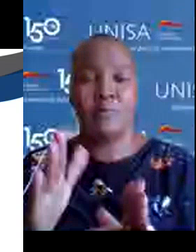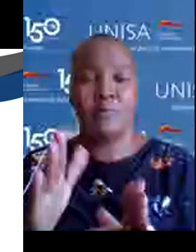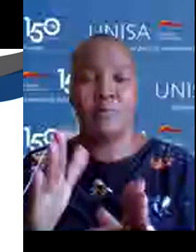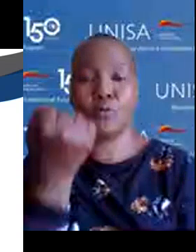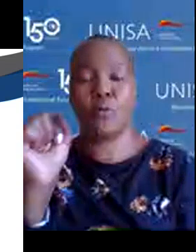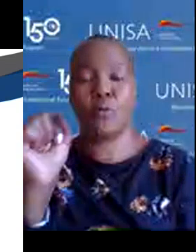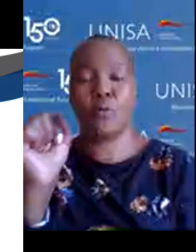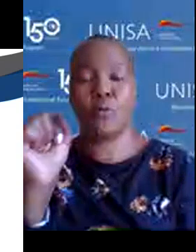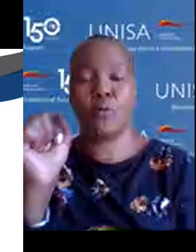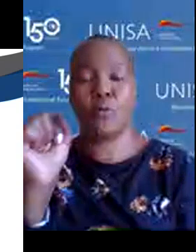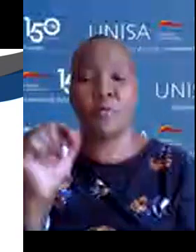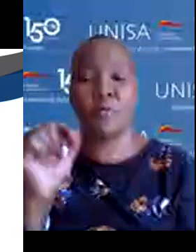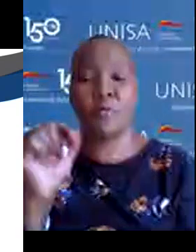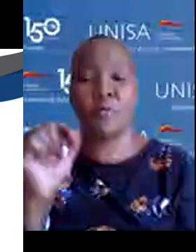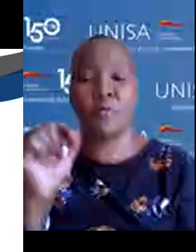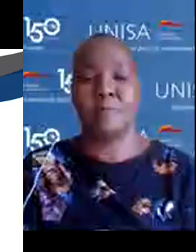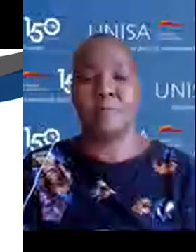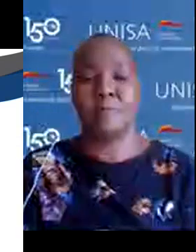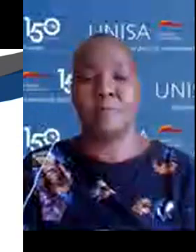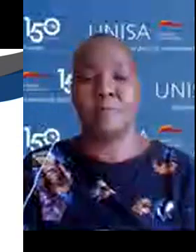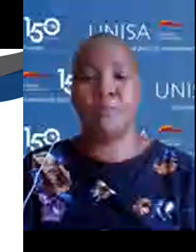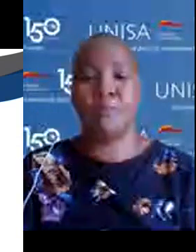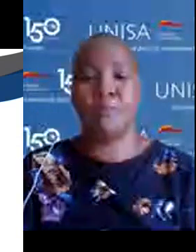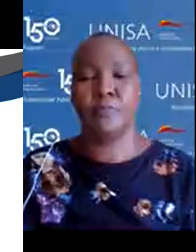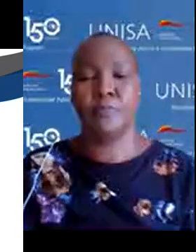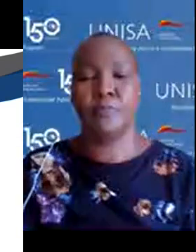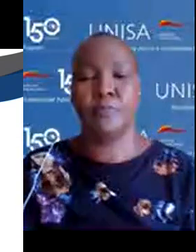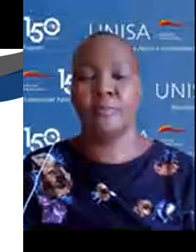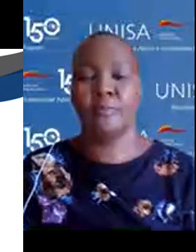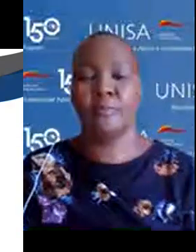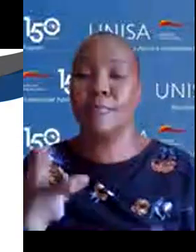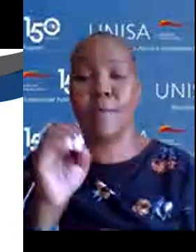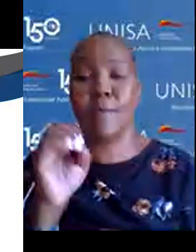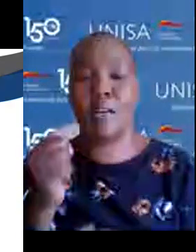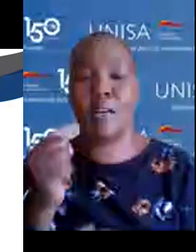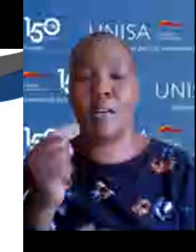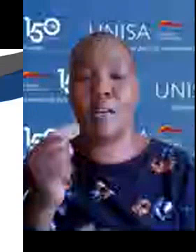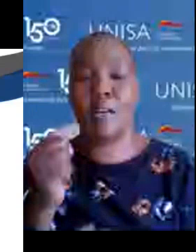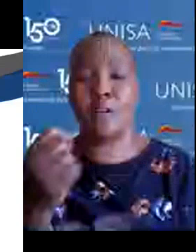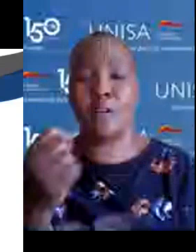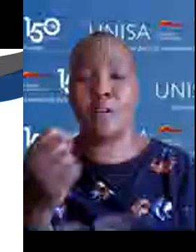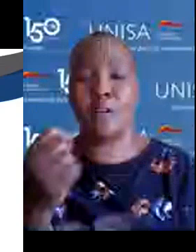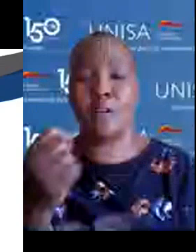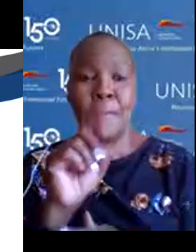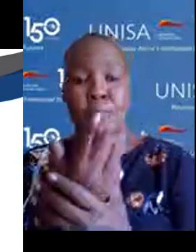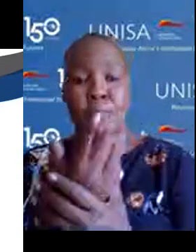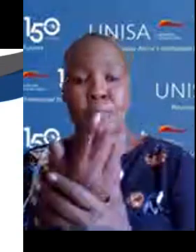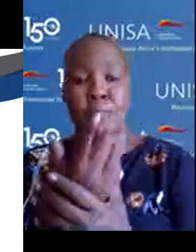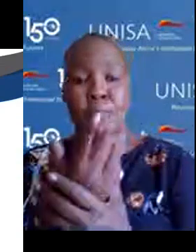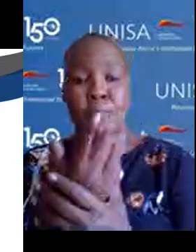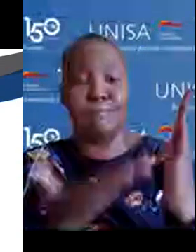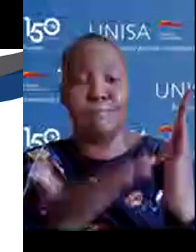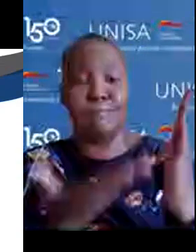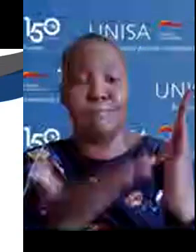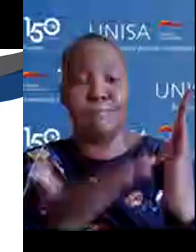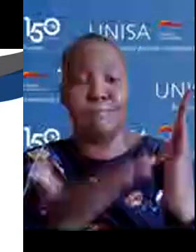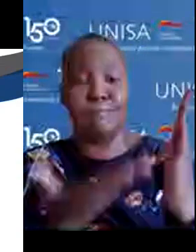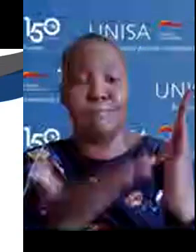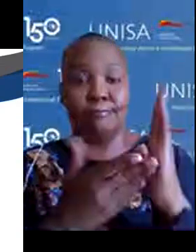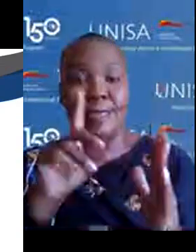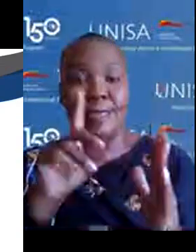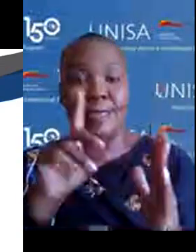If you are a UNISA student, this is the button that will appear. So you have to click on use my UNISA email account. You'll have to type in your